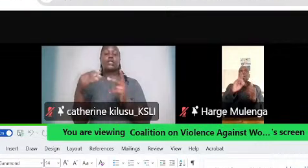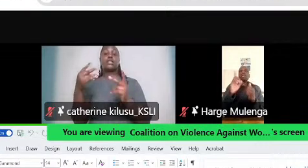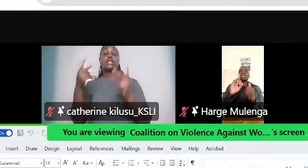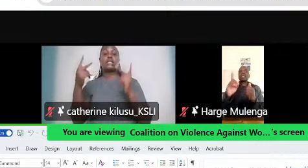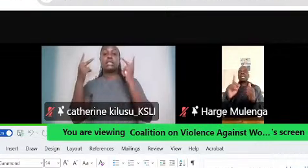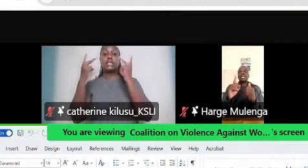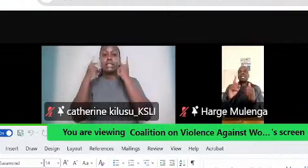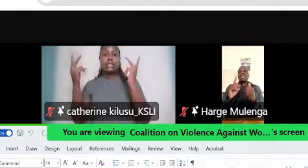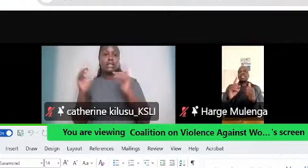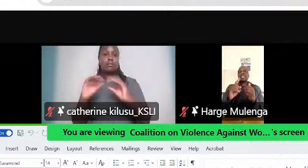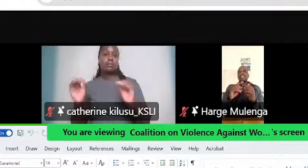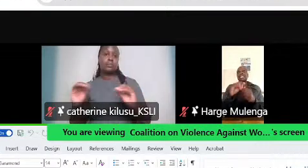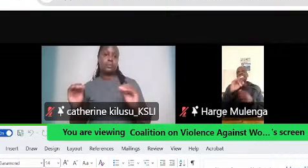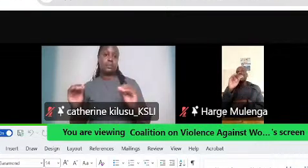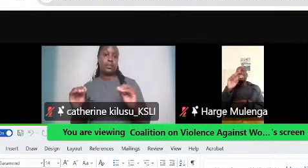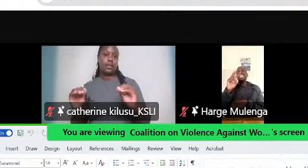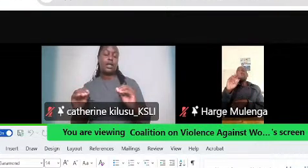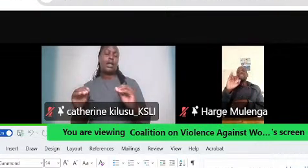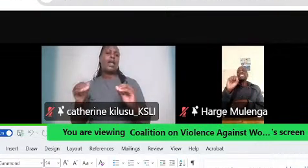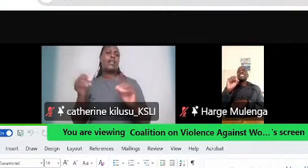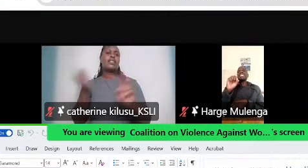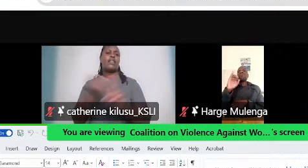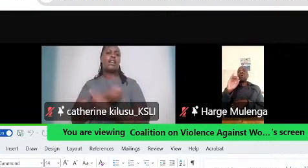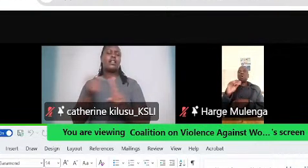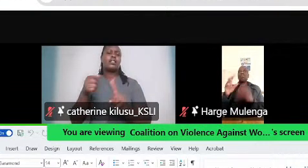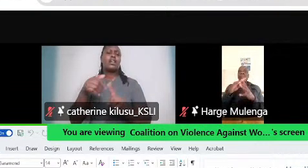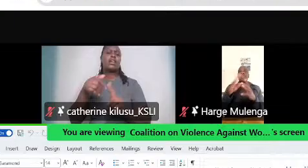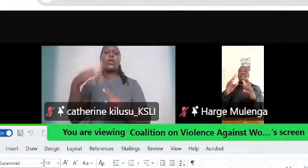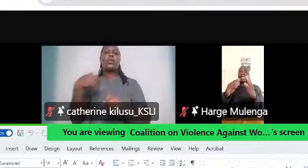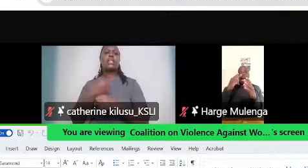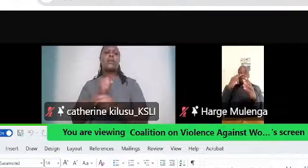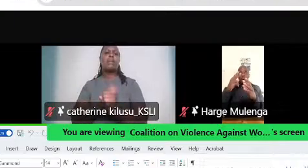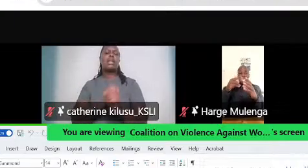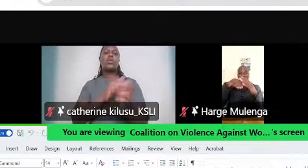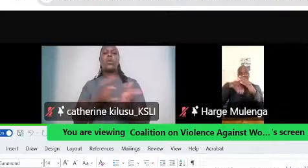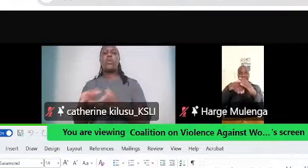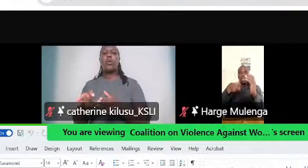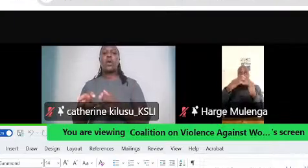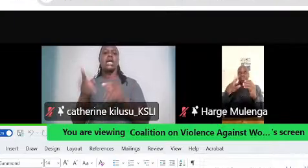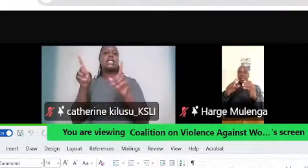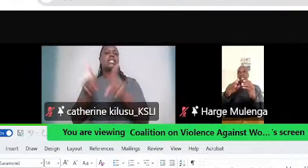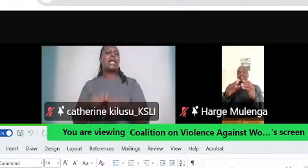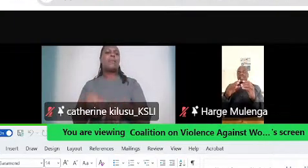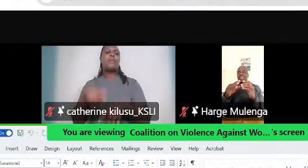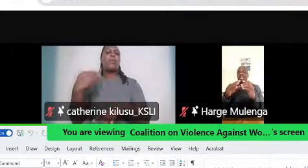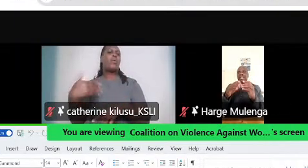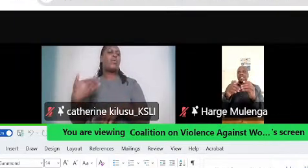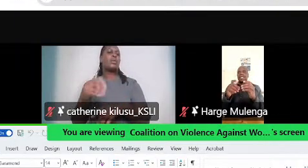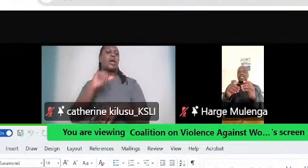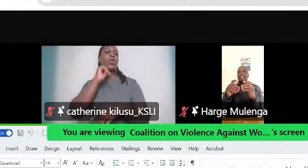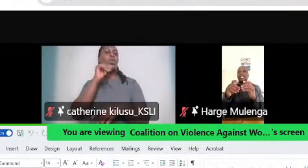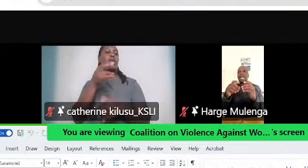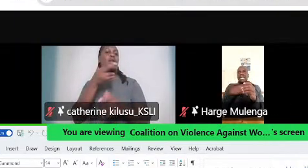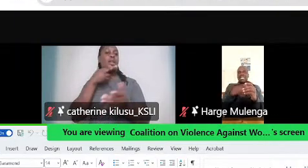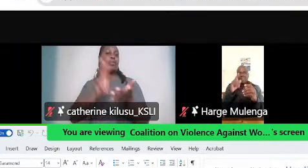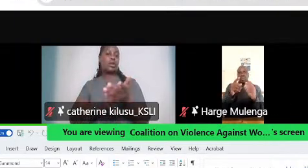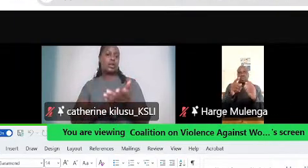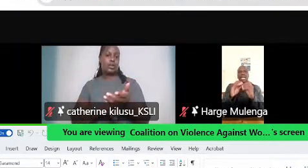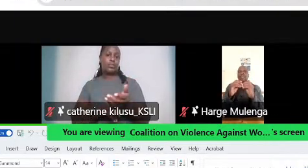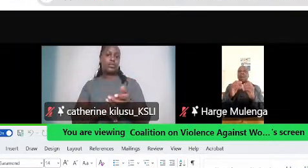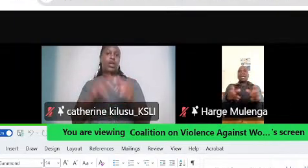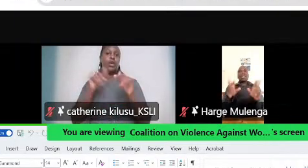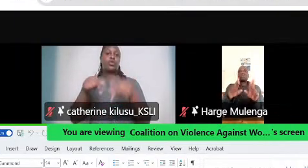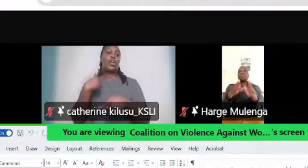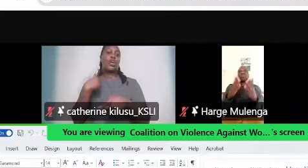It is often normalized and it is often underreported. So today also we are seeing issues of technological